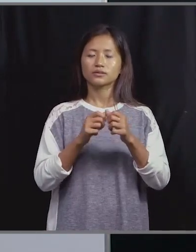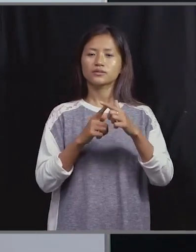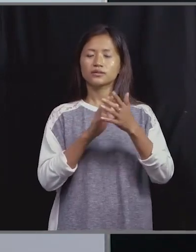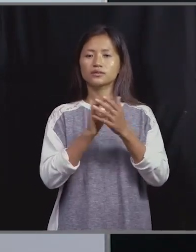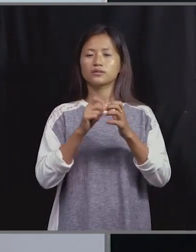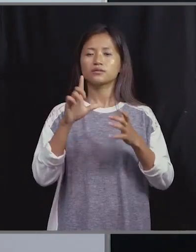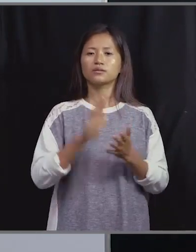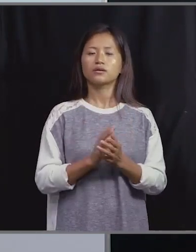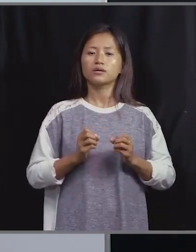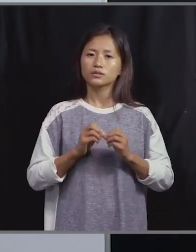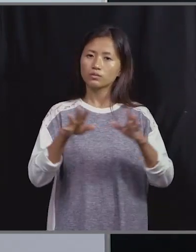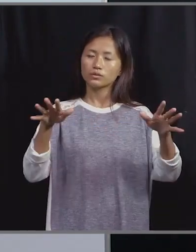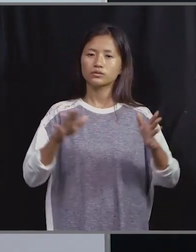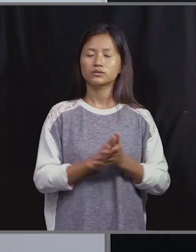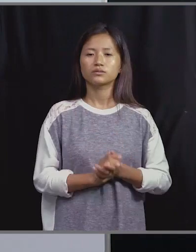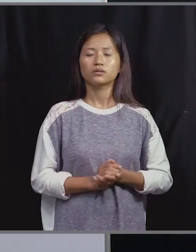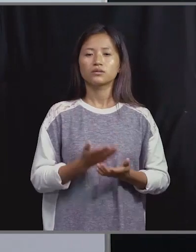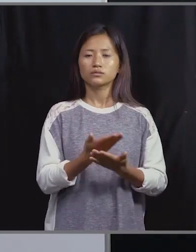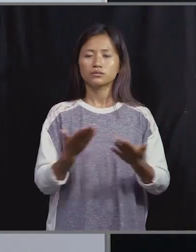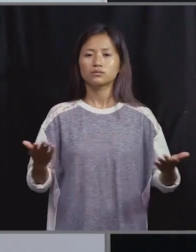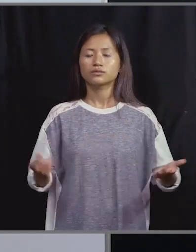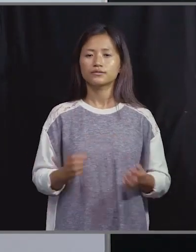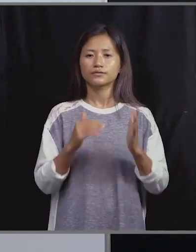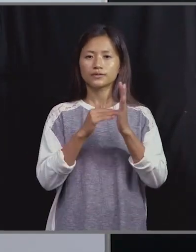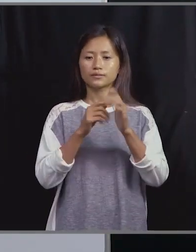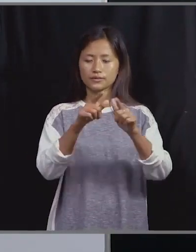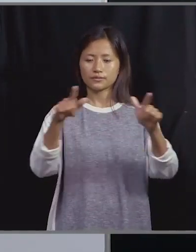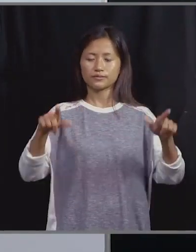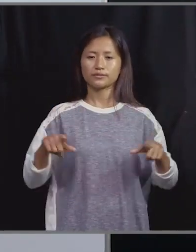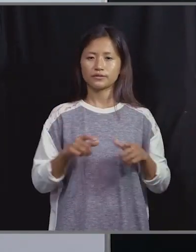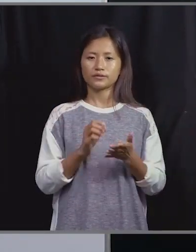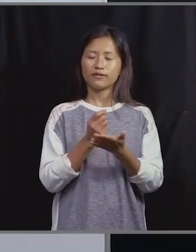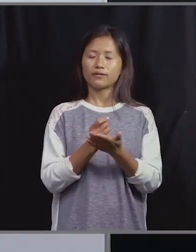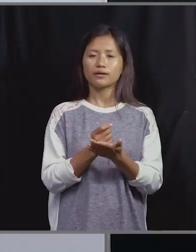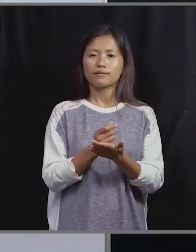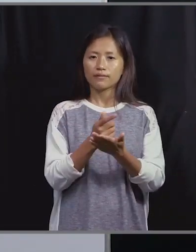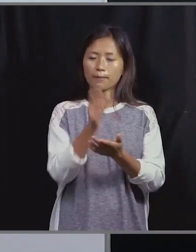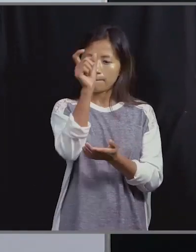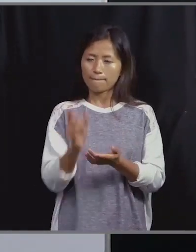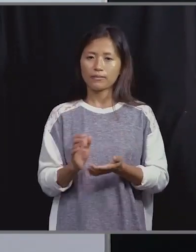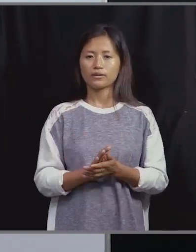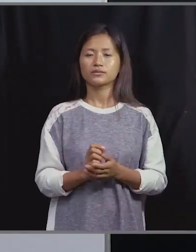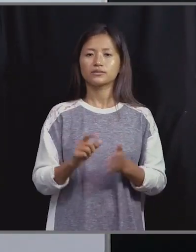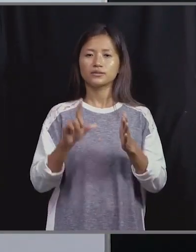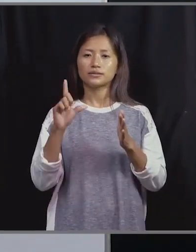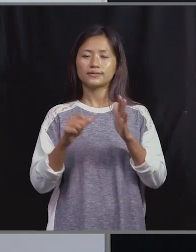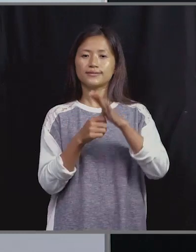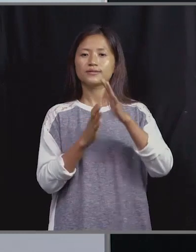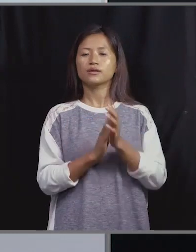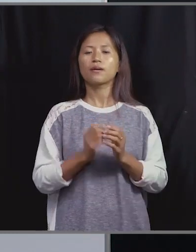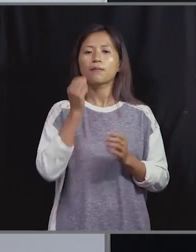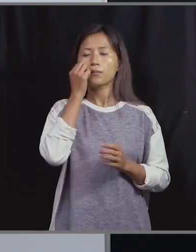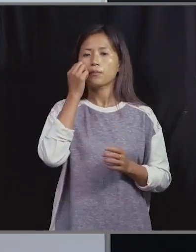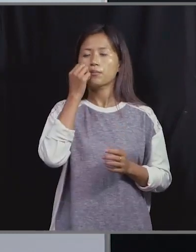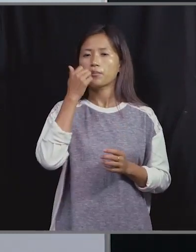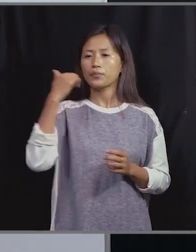the exploitation by those of zamindars, moneylenders, and British under the leadership of two brothers